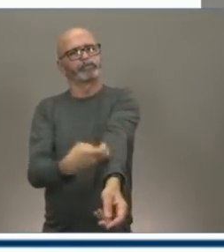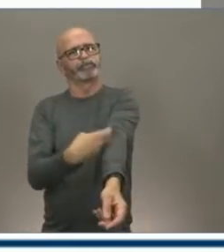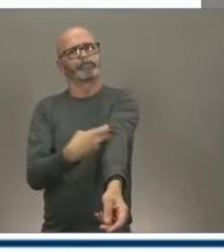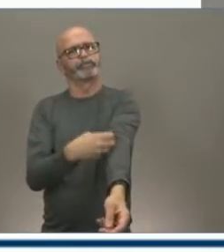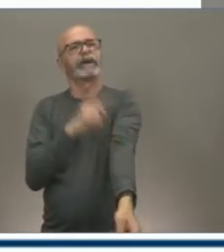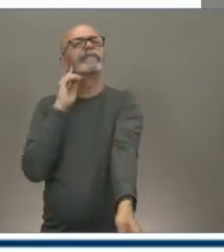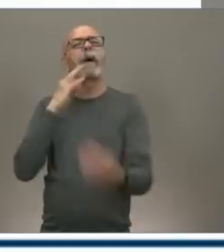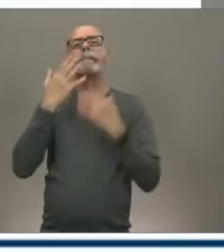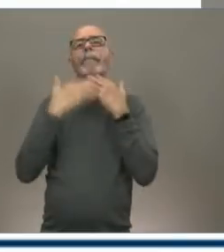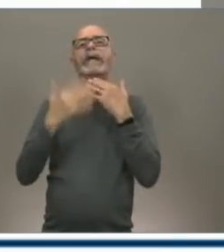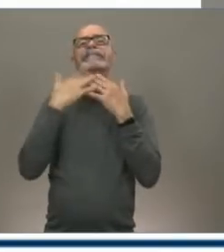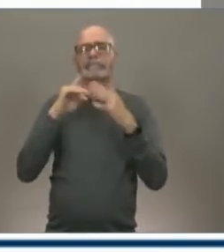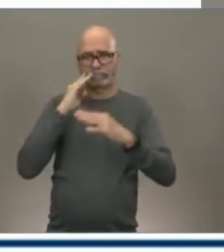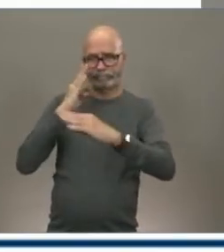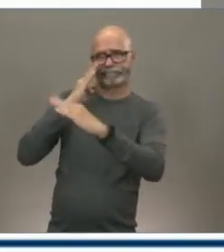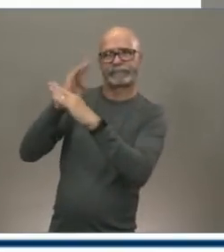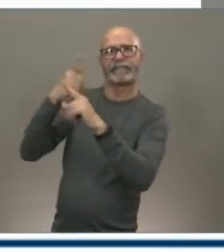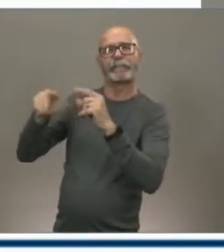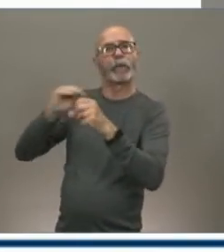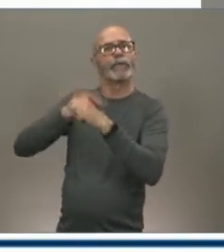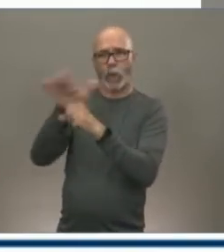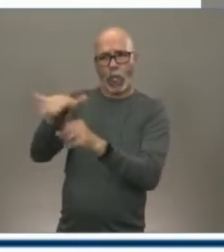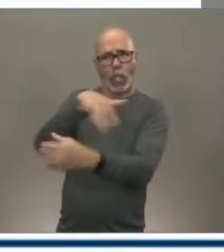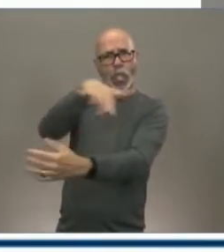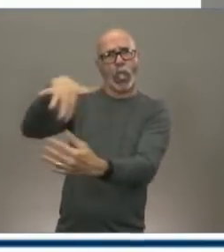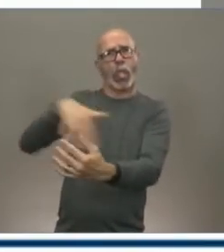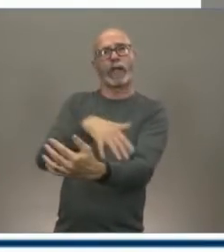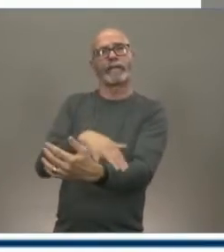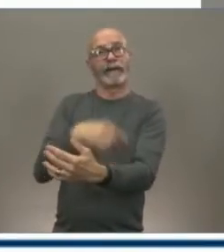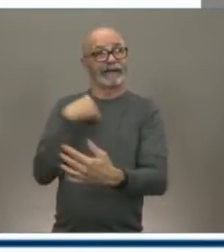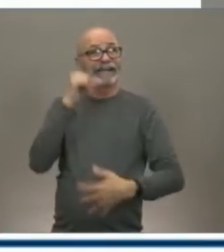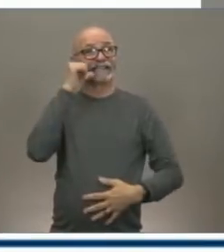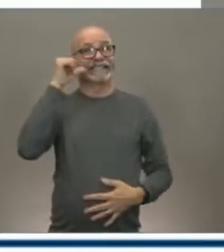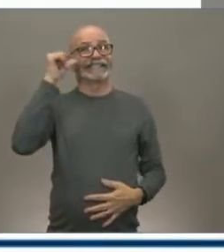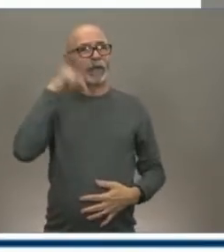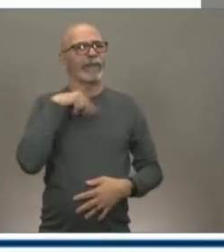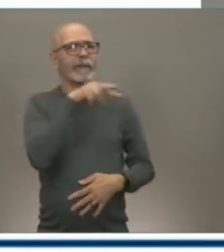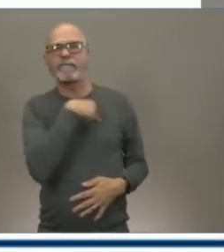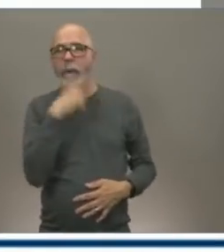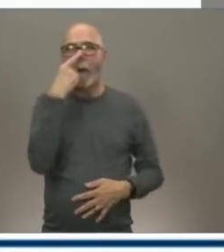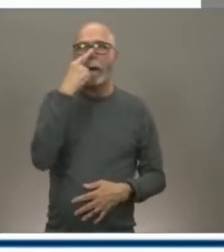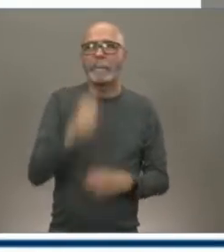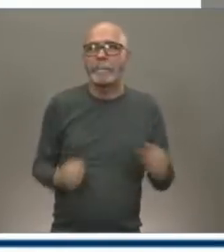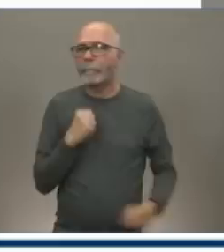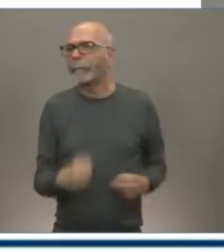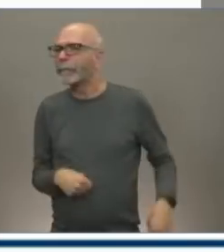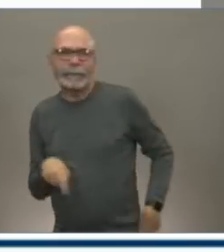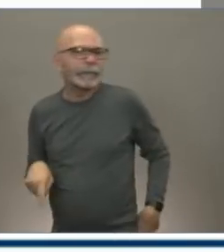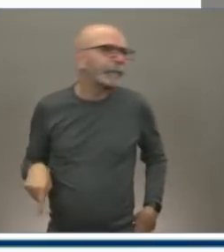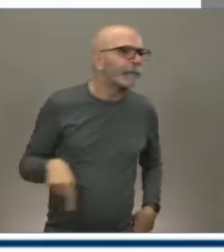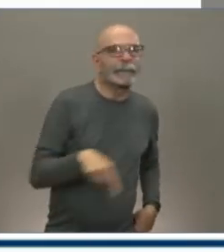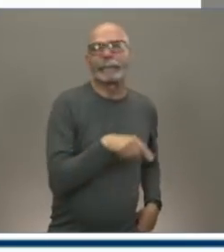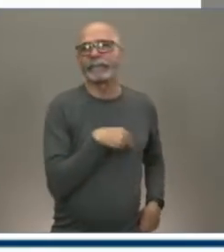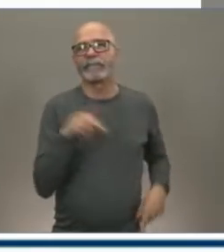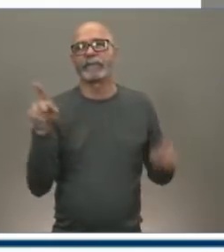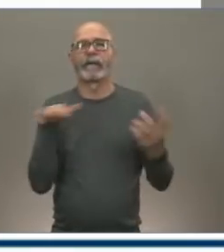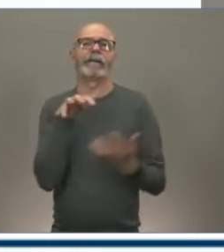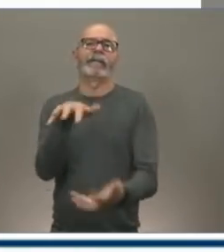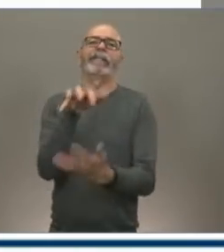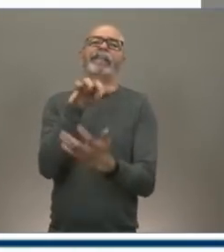safe. Believe me, they were all laughing at me when I was there yesterday because I was watching everything. But they do a good job. It's safe. We need you